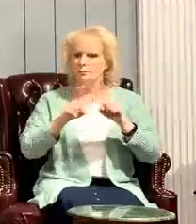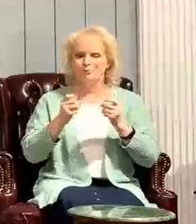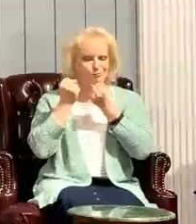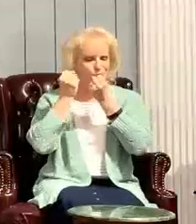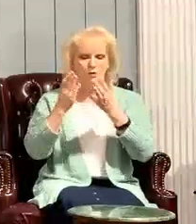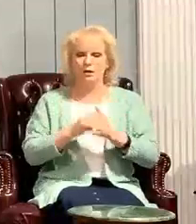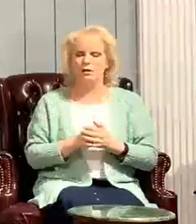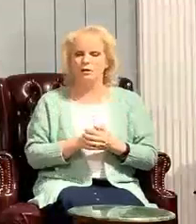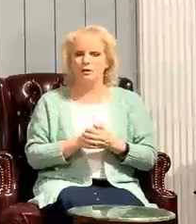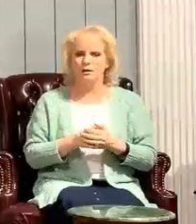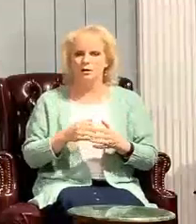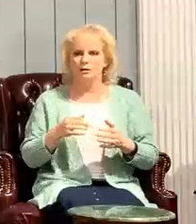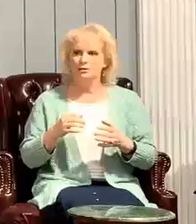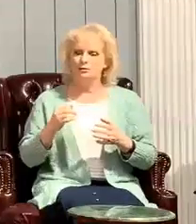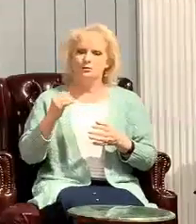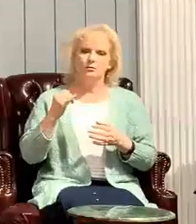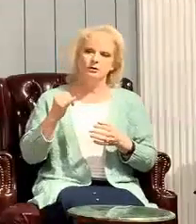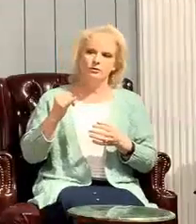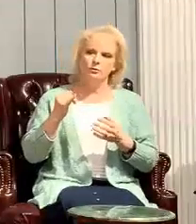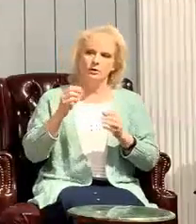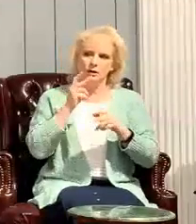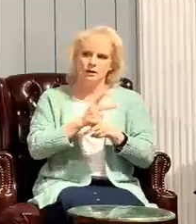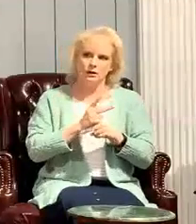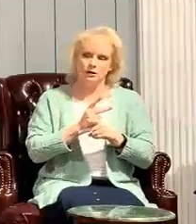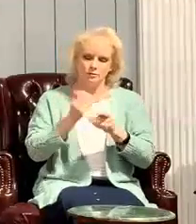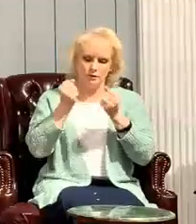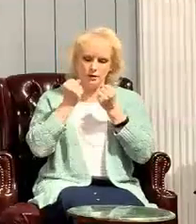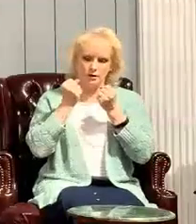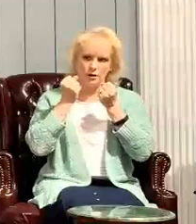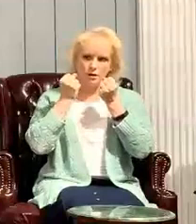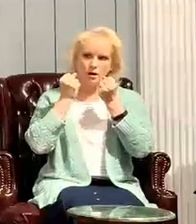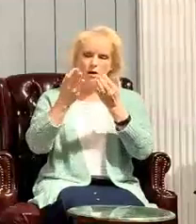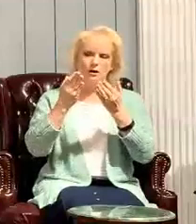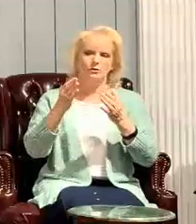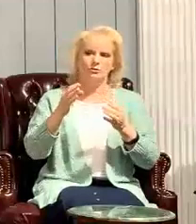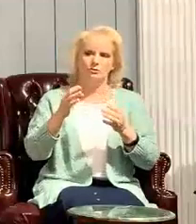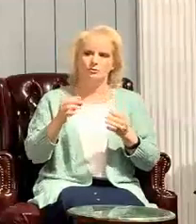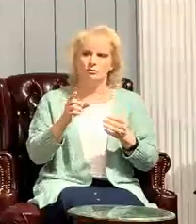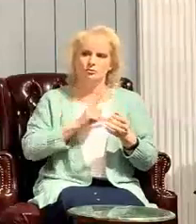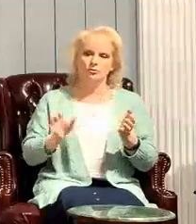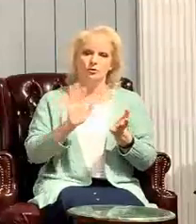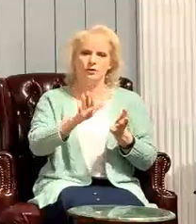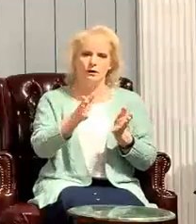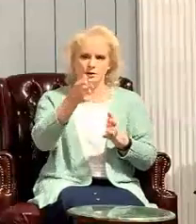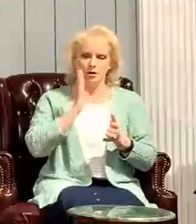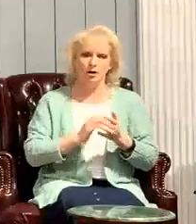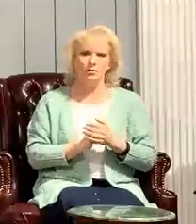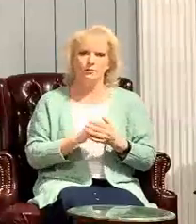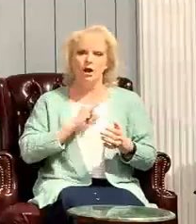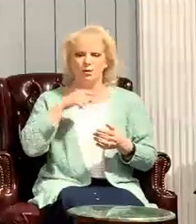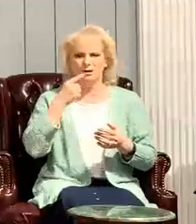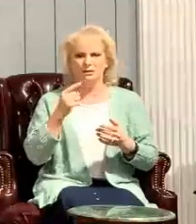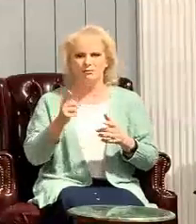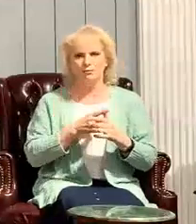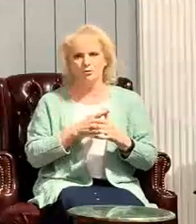carefully hearken unto the voice of the Lord thy God to observe to do all these commandments which I command thee this day. So I want to remark, first of all, that